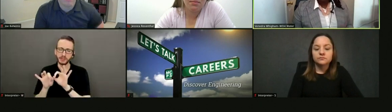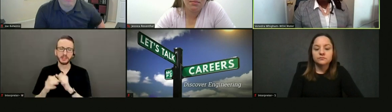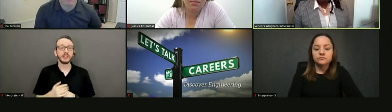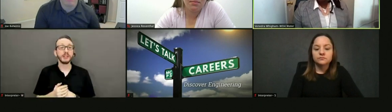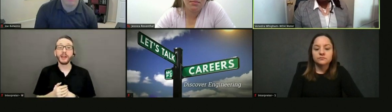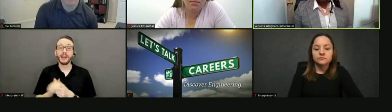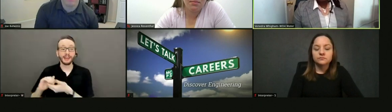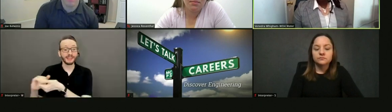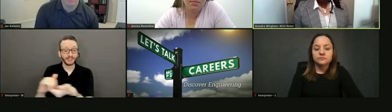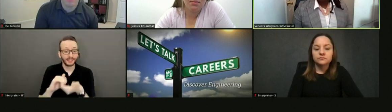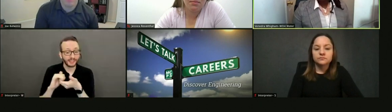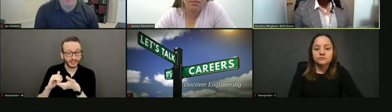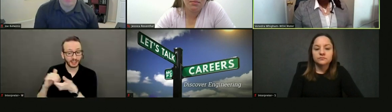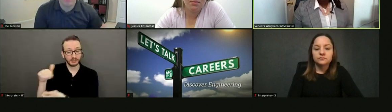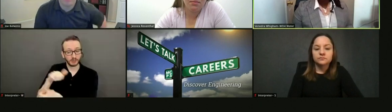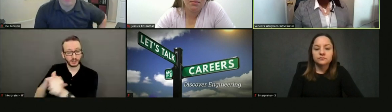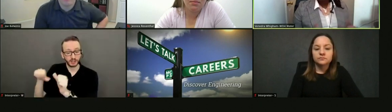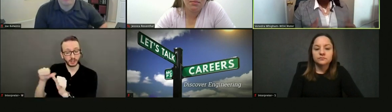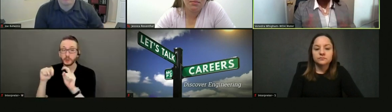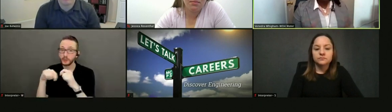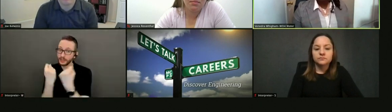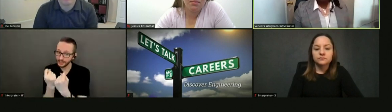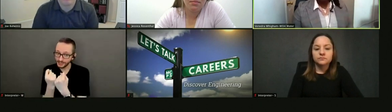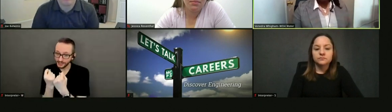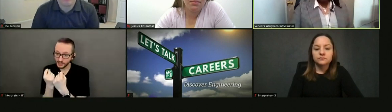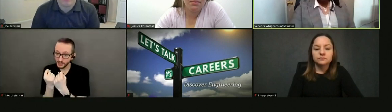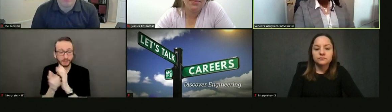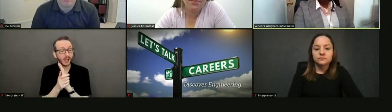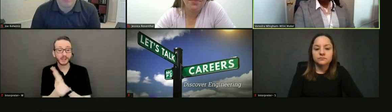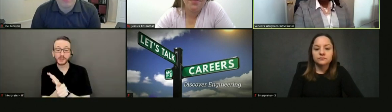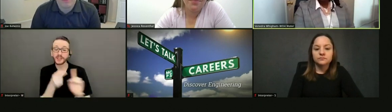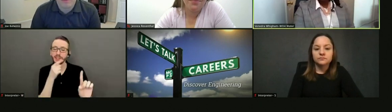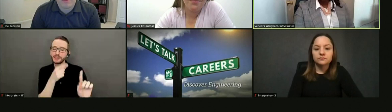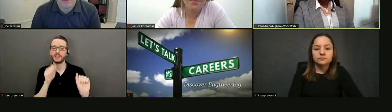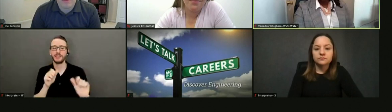how to collaborate on a team, and those skills will take you anywhere.